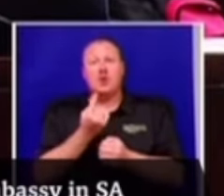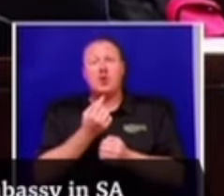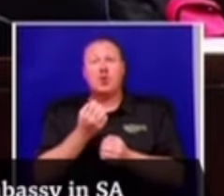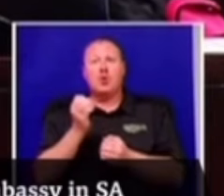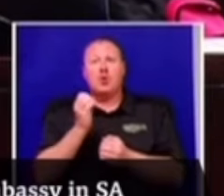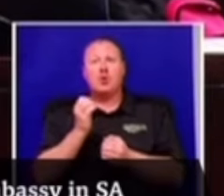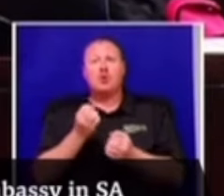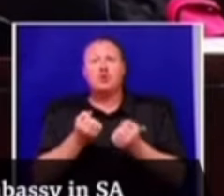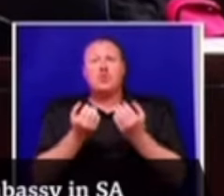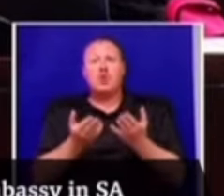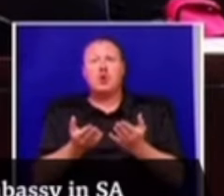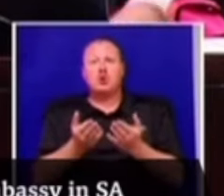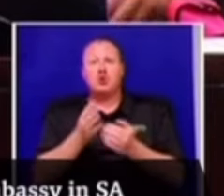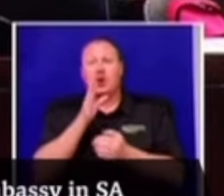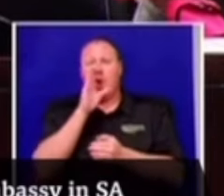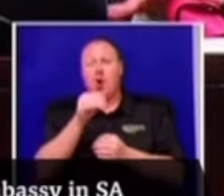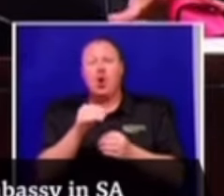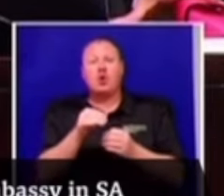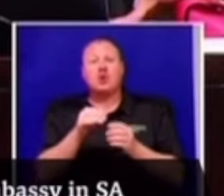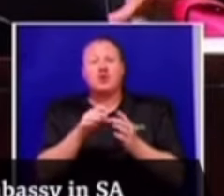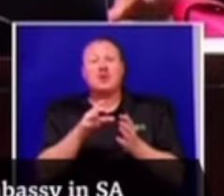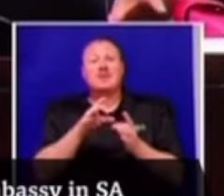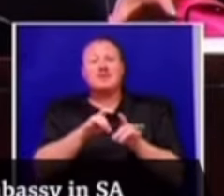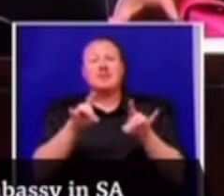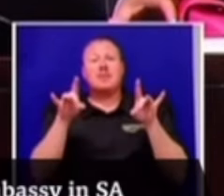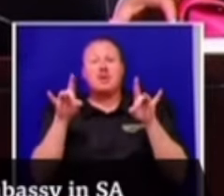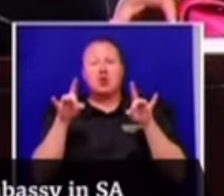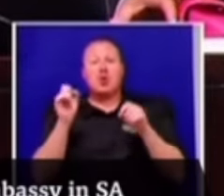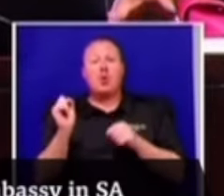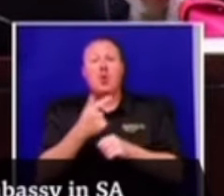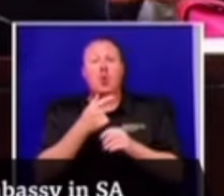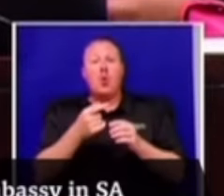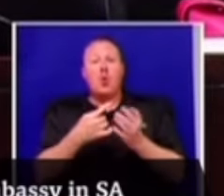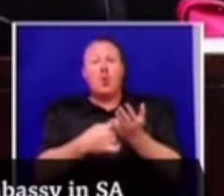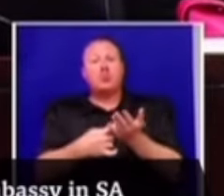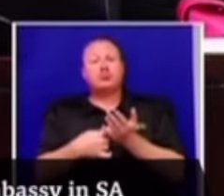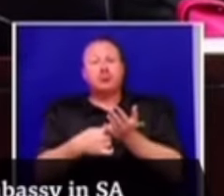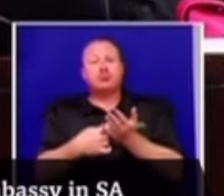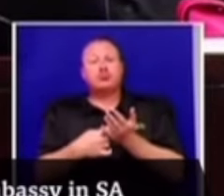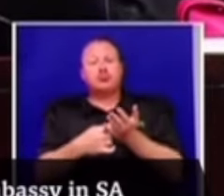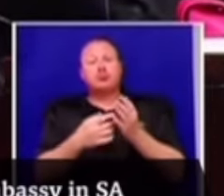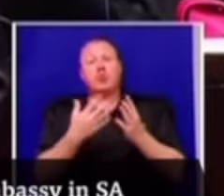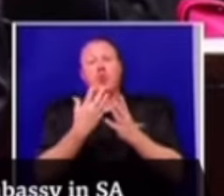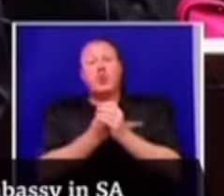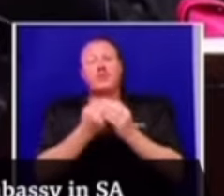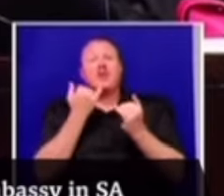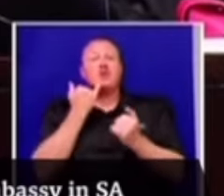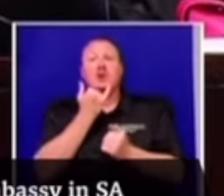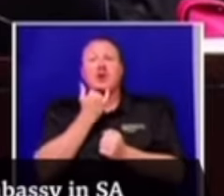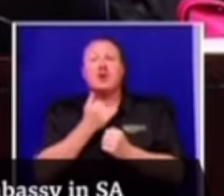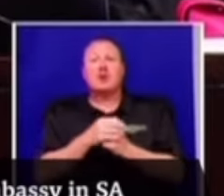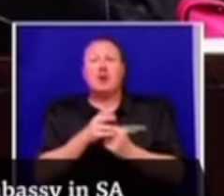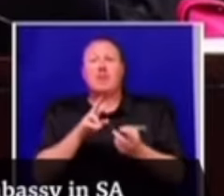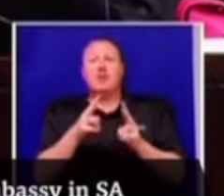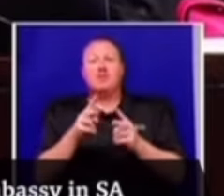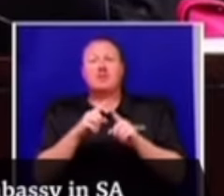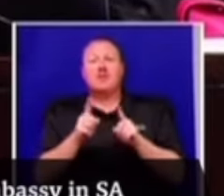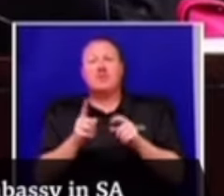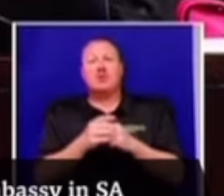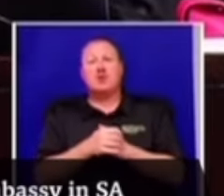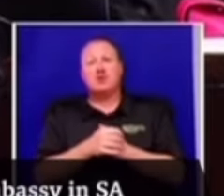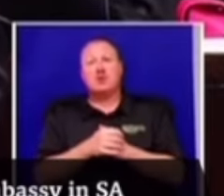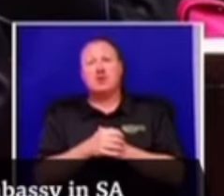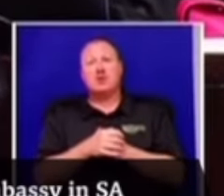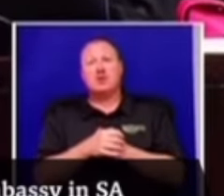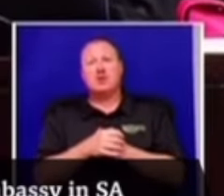original motion did ask for the suspension of all diplomatic relations with israel now the amendment is something different and it